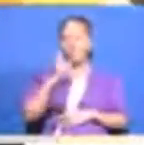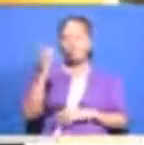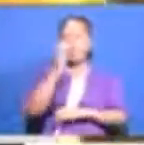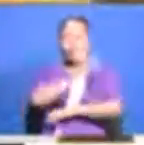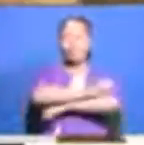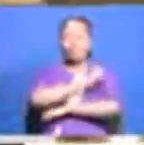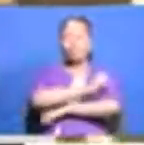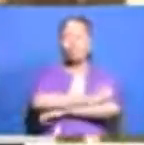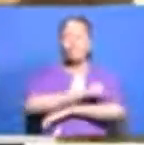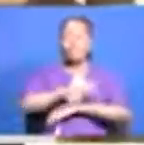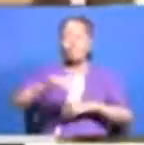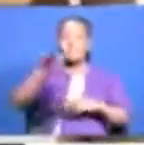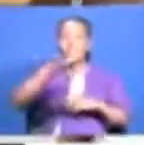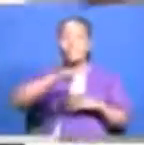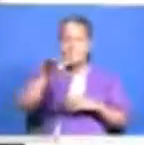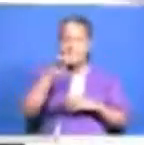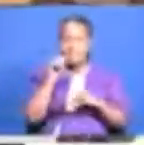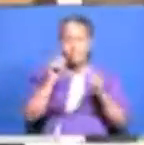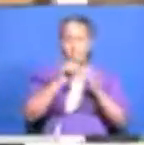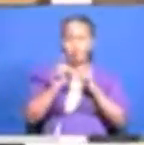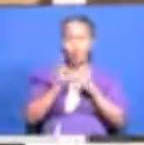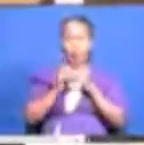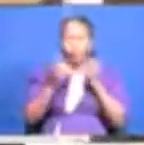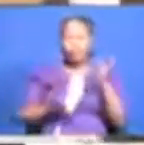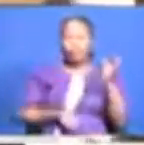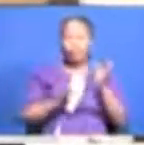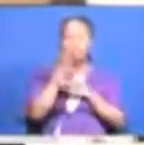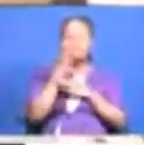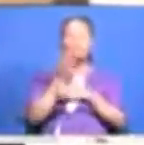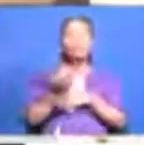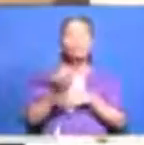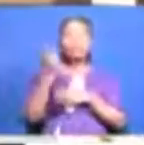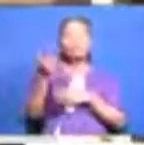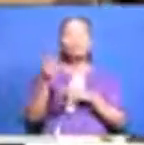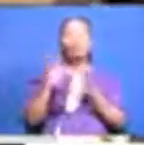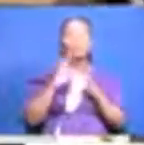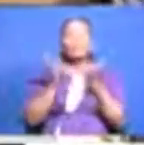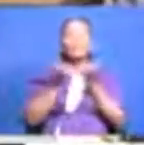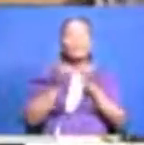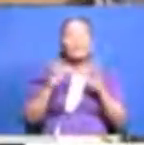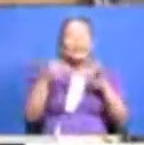Mirani Sub-County, where he commissioned two CBC classrooms and gave